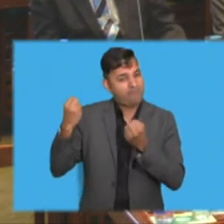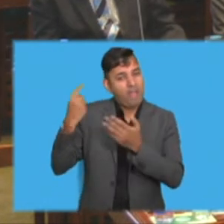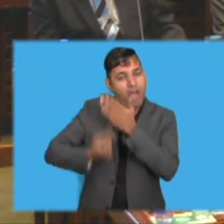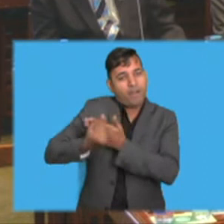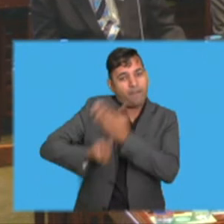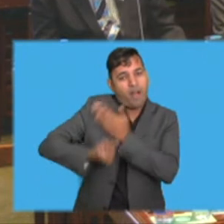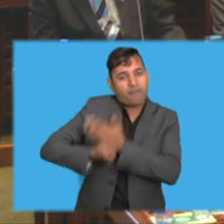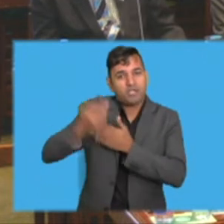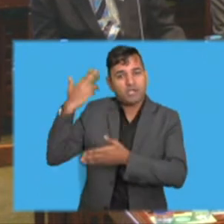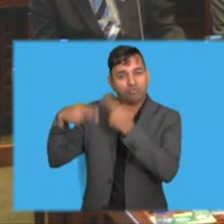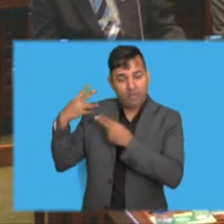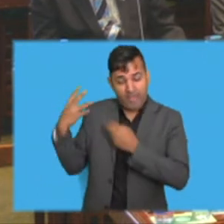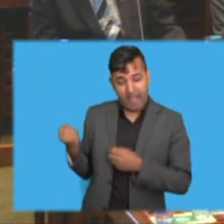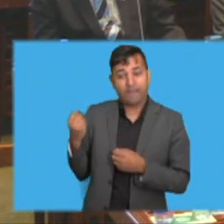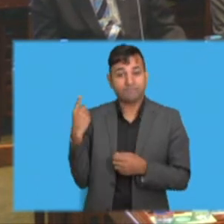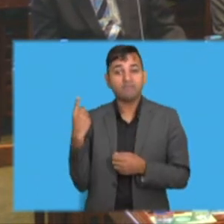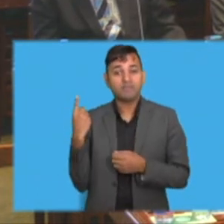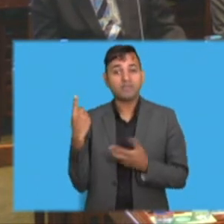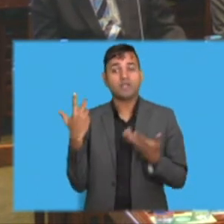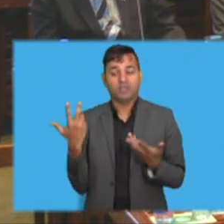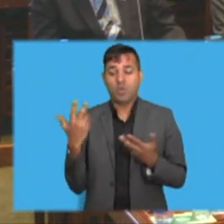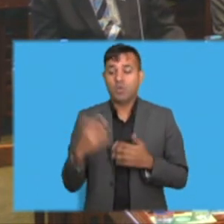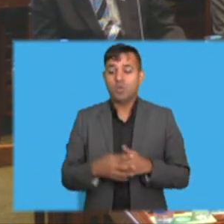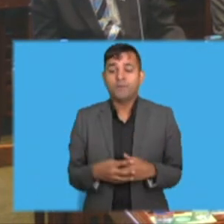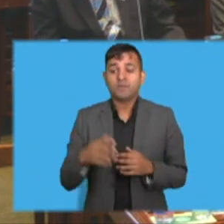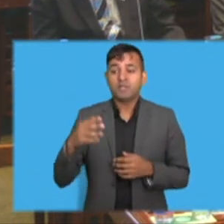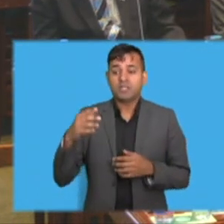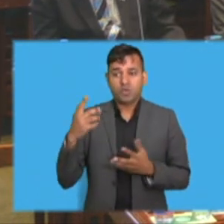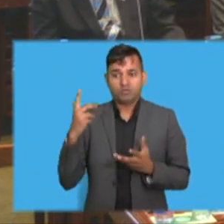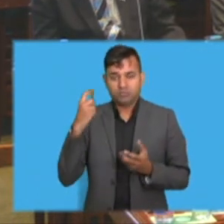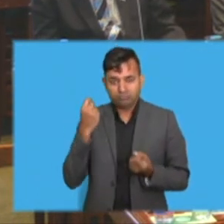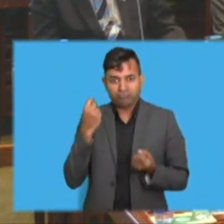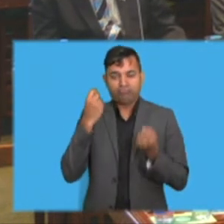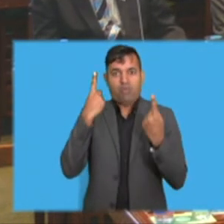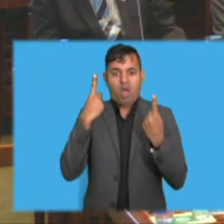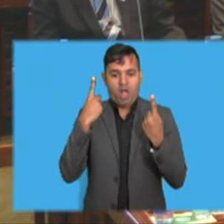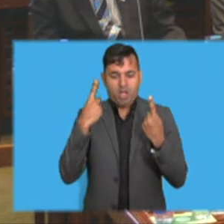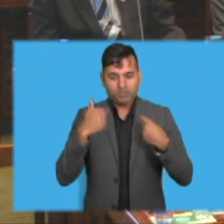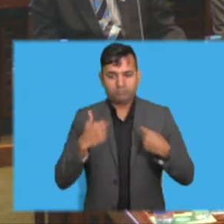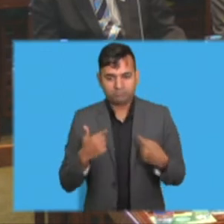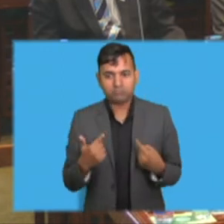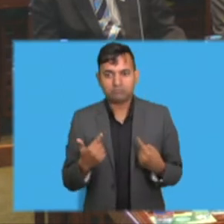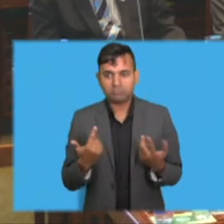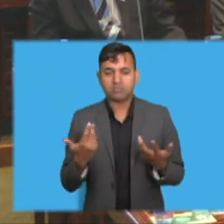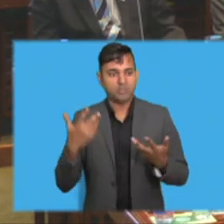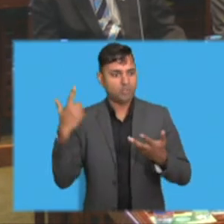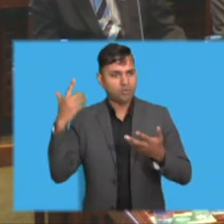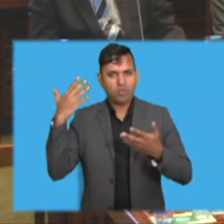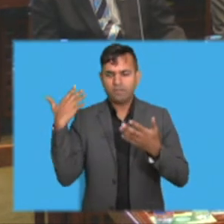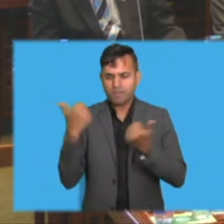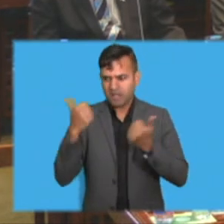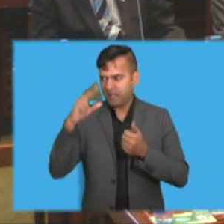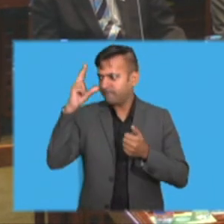dark part of our history, and we've come to grips with the grim reality that was faced by far too many Fijians for far too